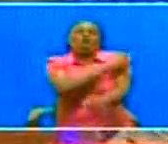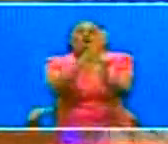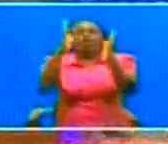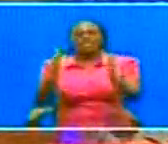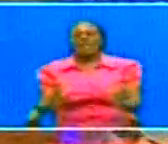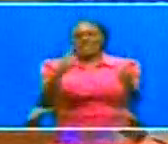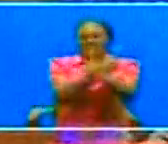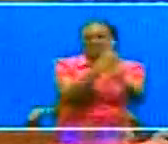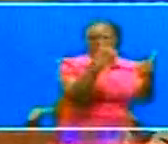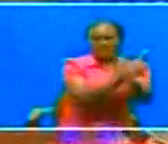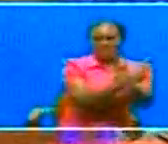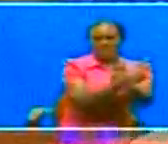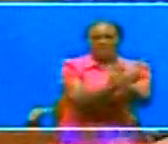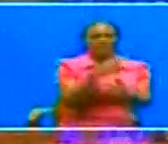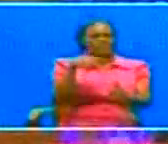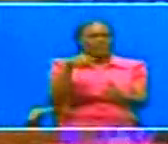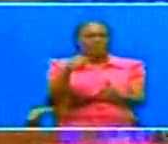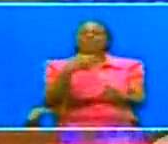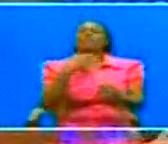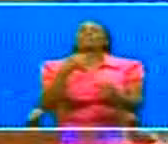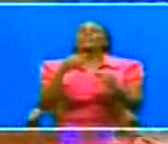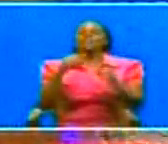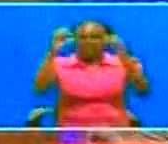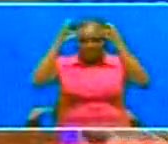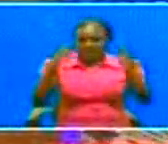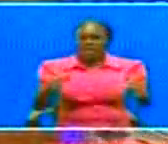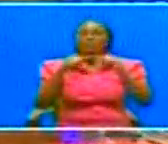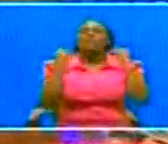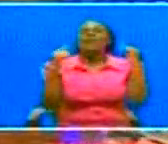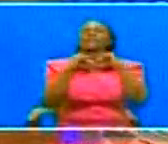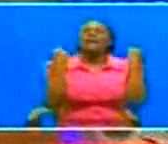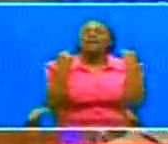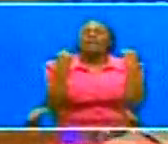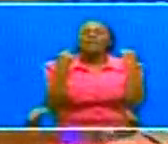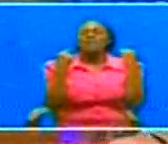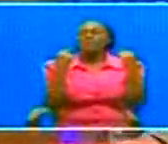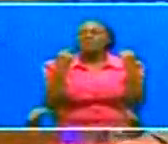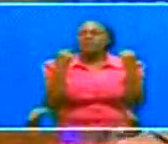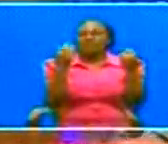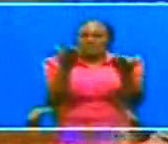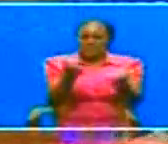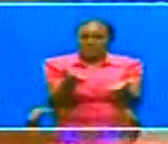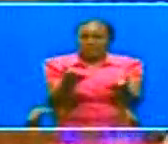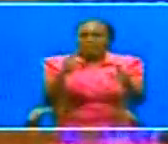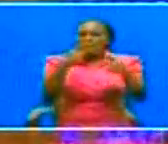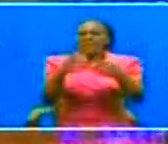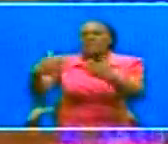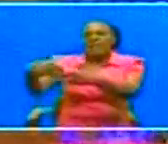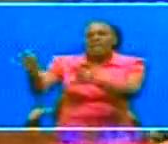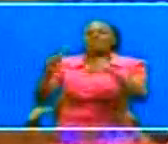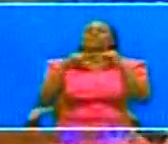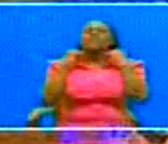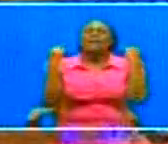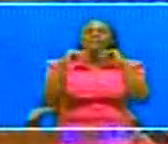whatever, whatever. And he decided to be a priest. So, I mean, that's not rebel. In those days, that was like seen as. But then he left the